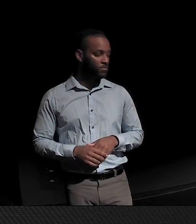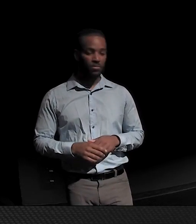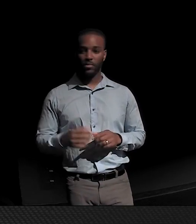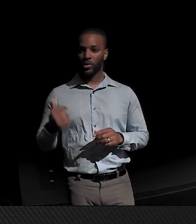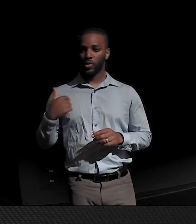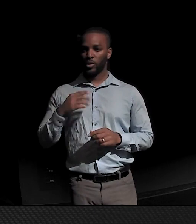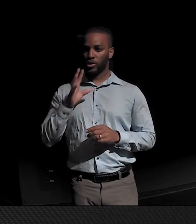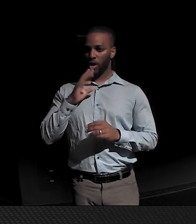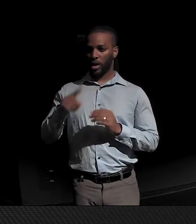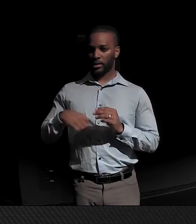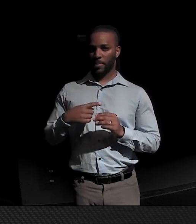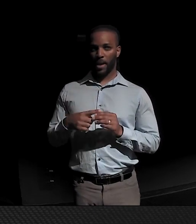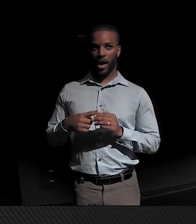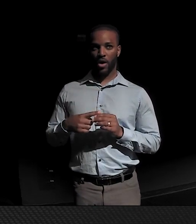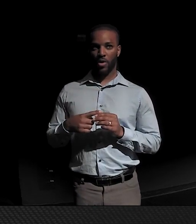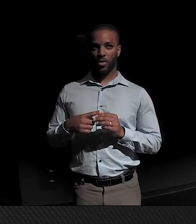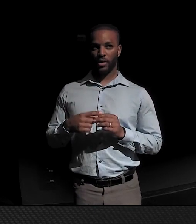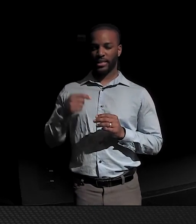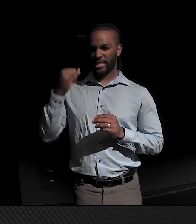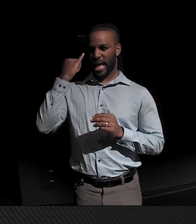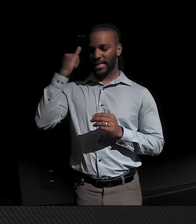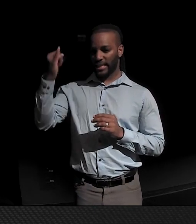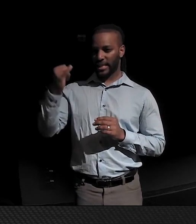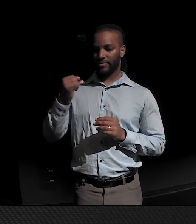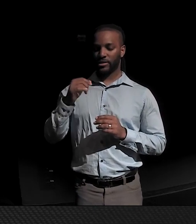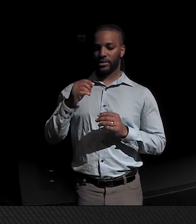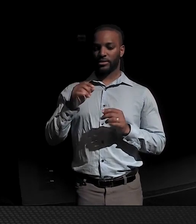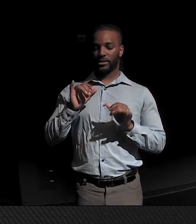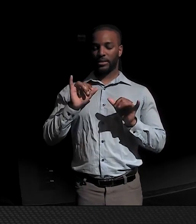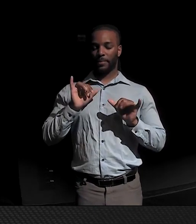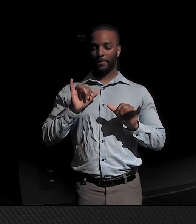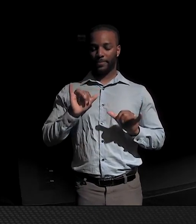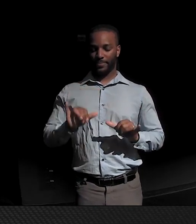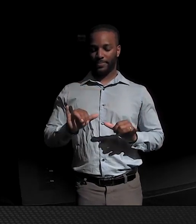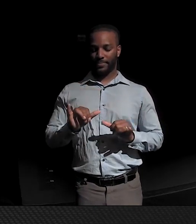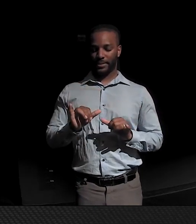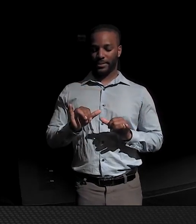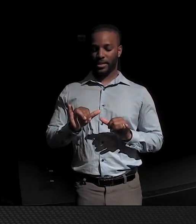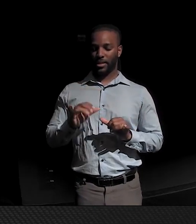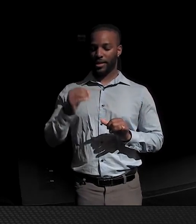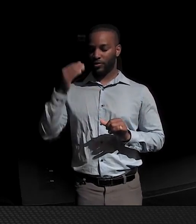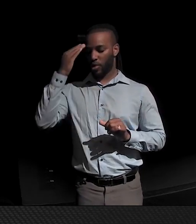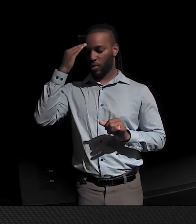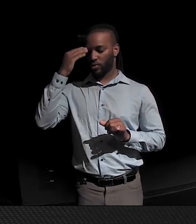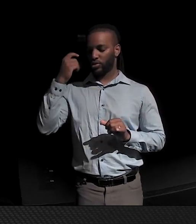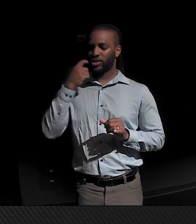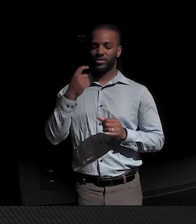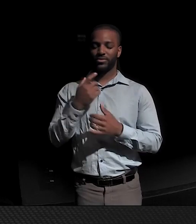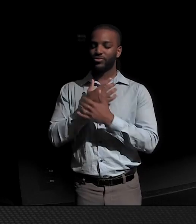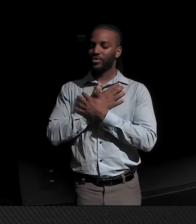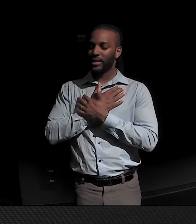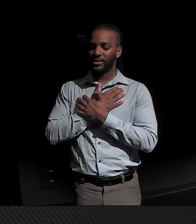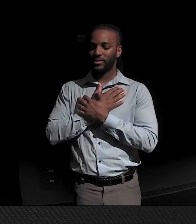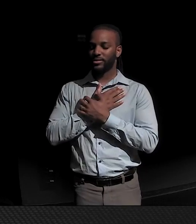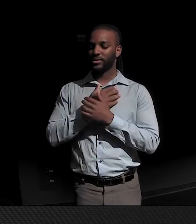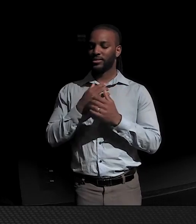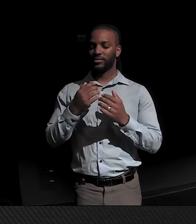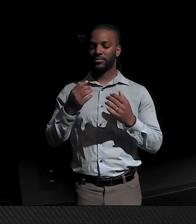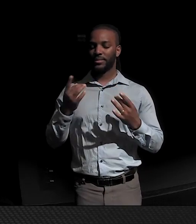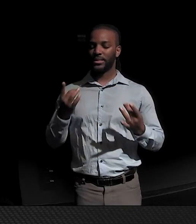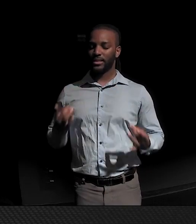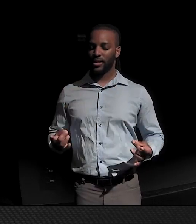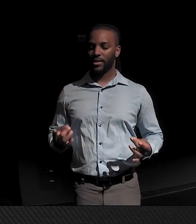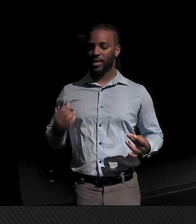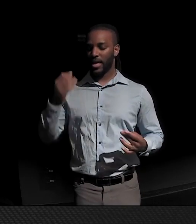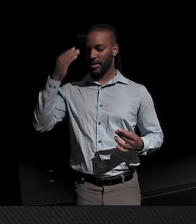We talked about at the beginning of the year, this idea of be still and know. Let's just rest. Be still and know that He is